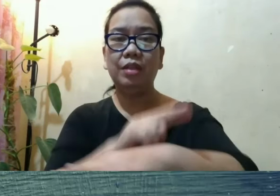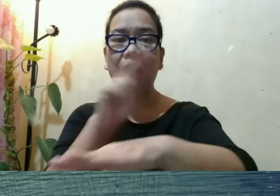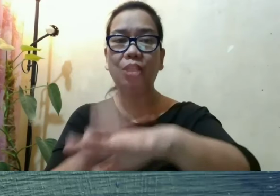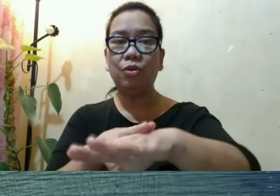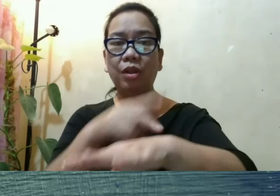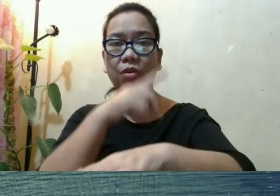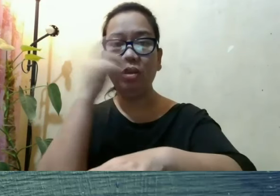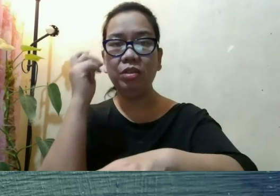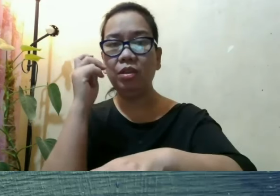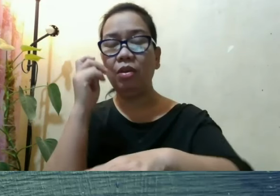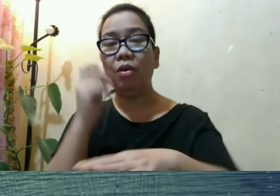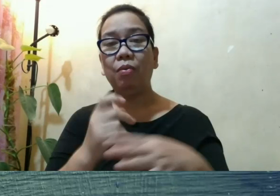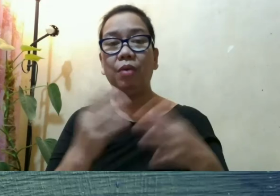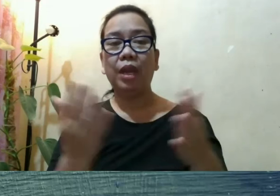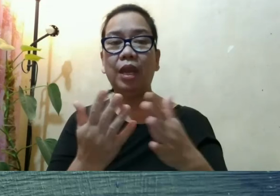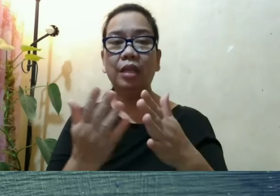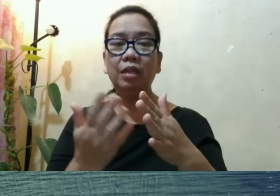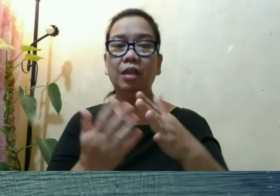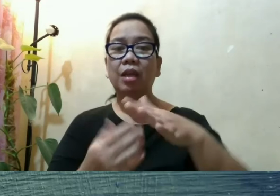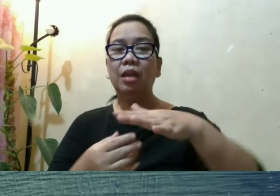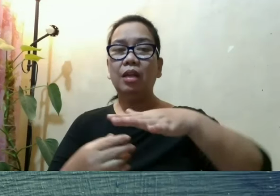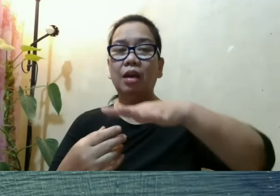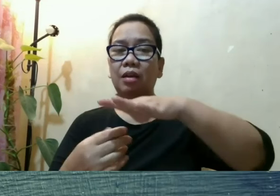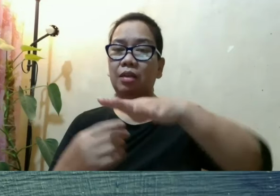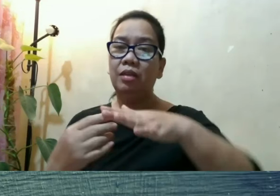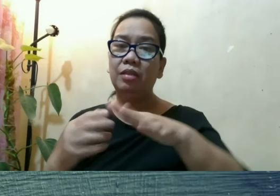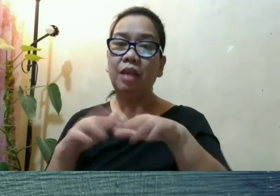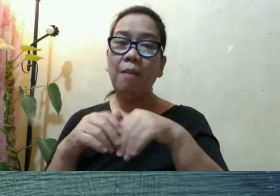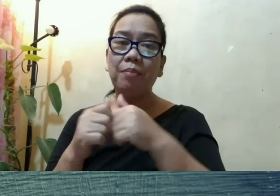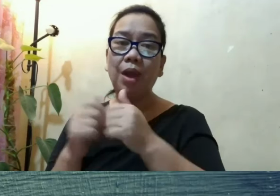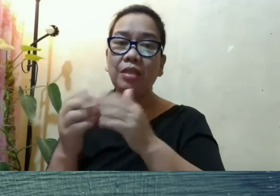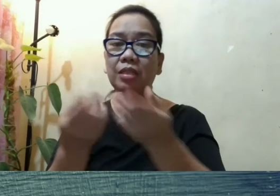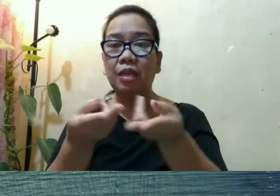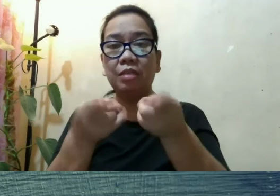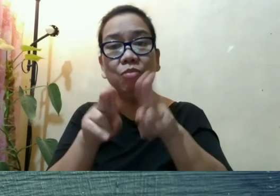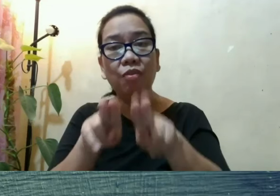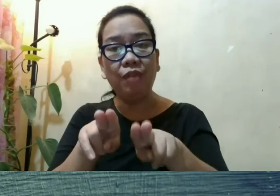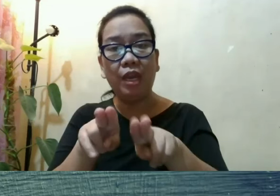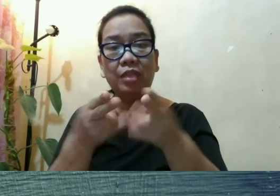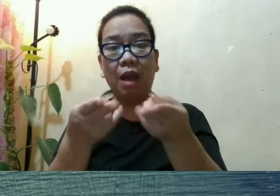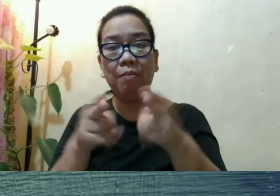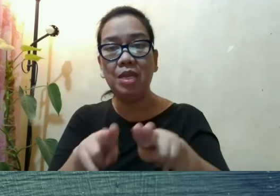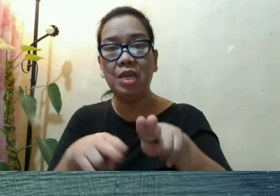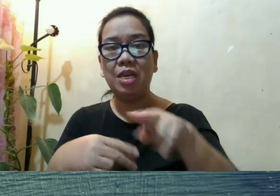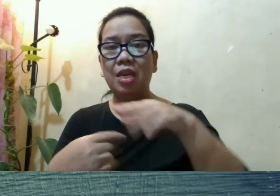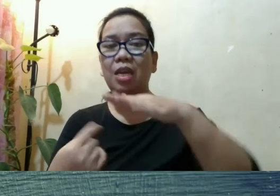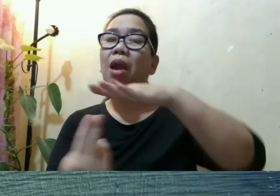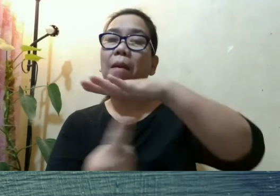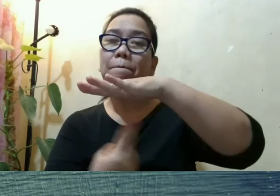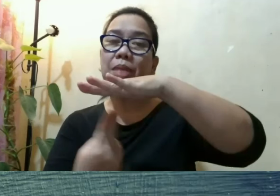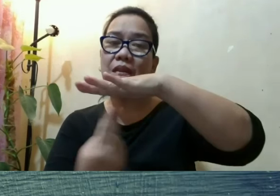This is the natural cause wherein some processes moving is